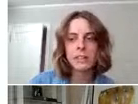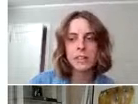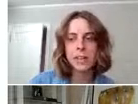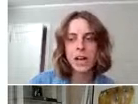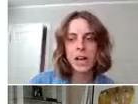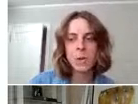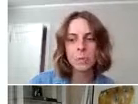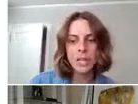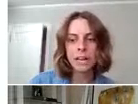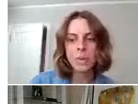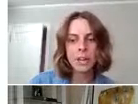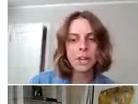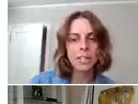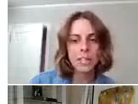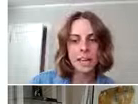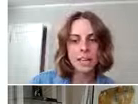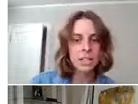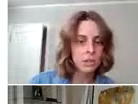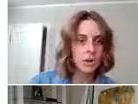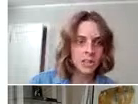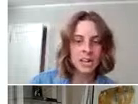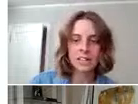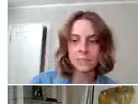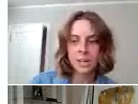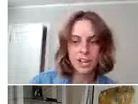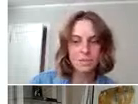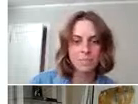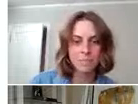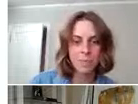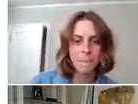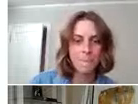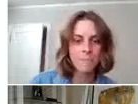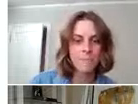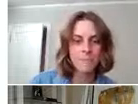trip events, website and mailing lists, and additional contact information.